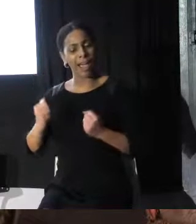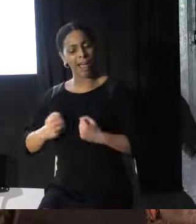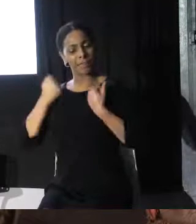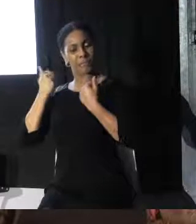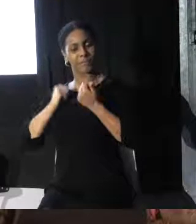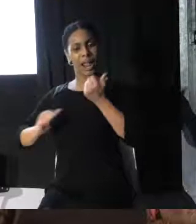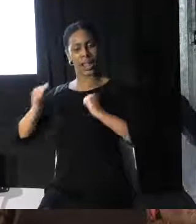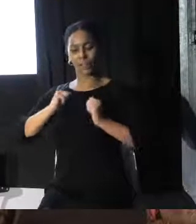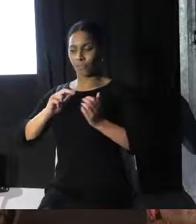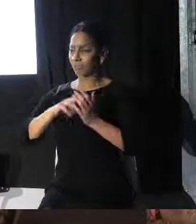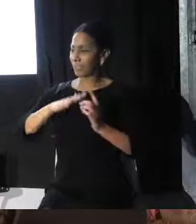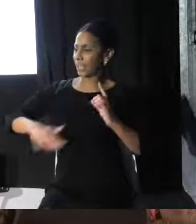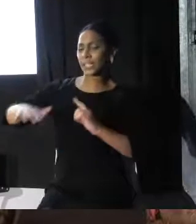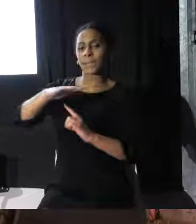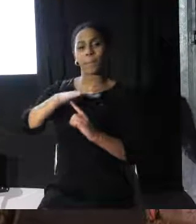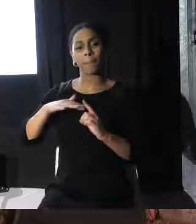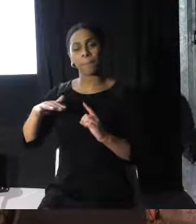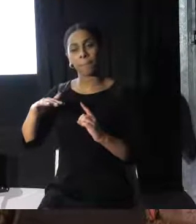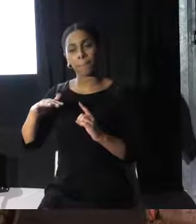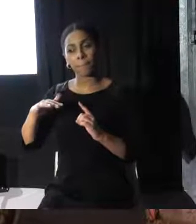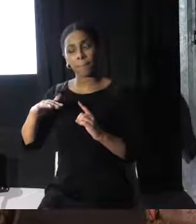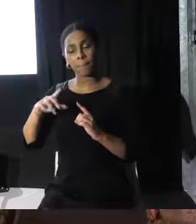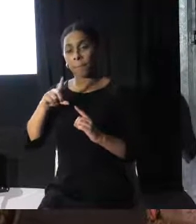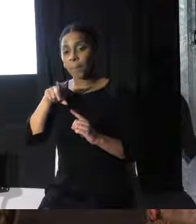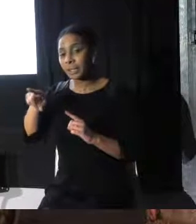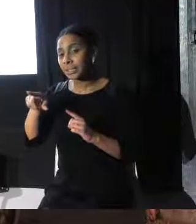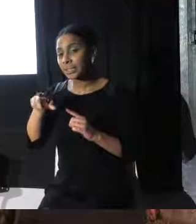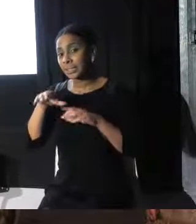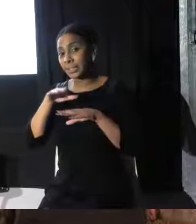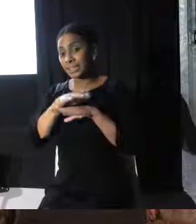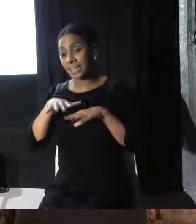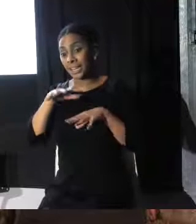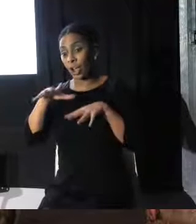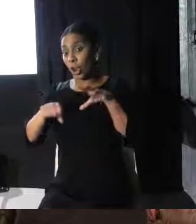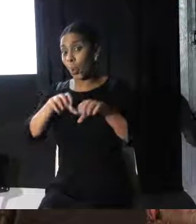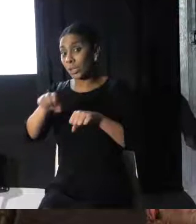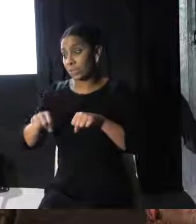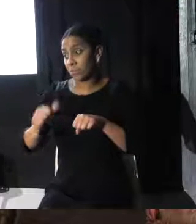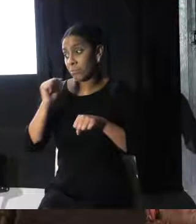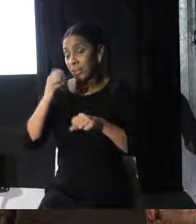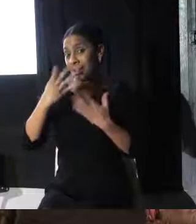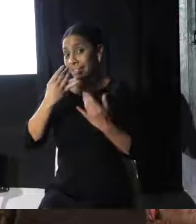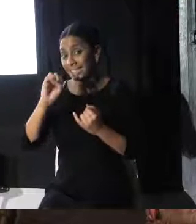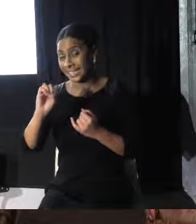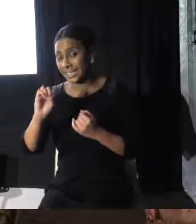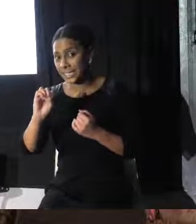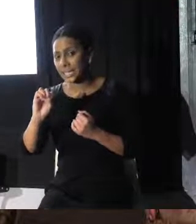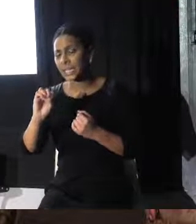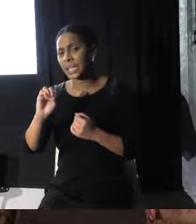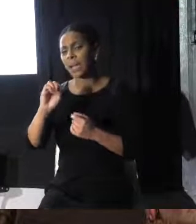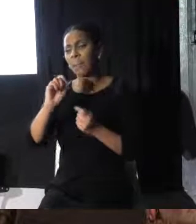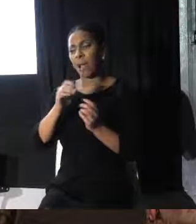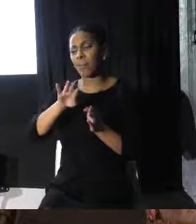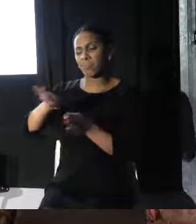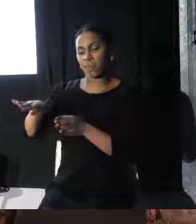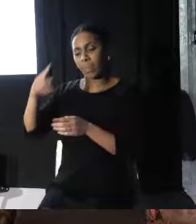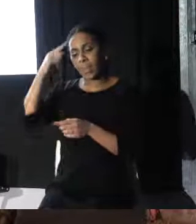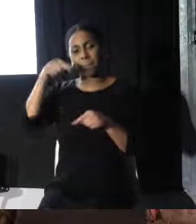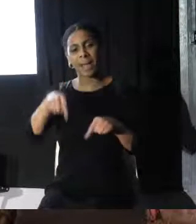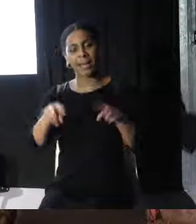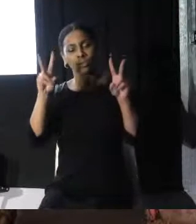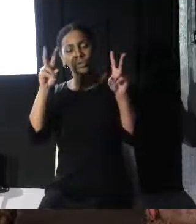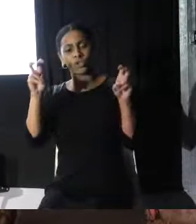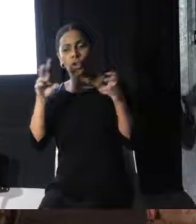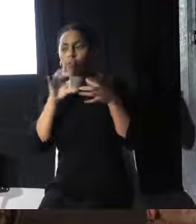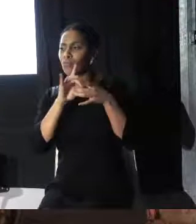replaced really interestingly in the decolonial context of the 1960s with a sort of relativism, not a pastness but a